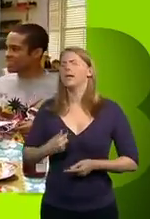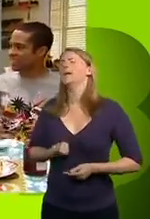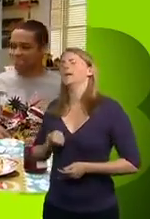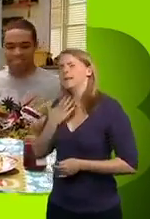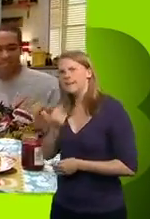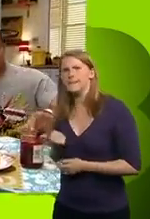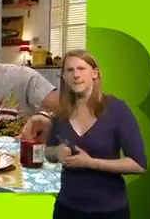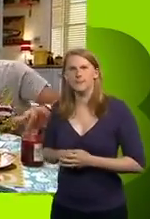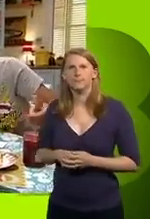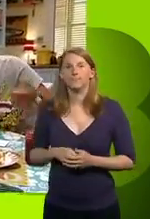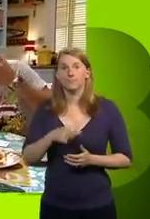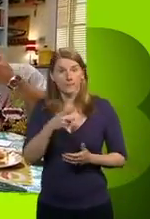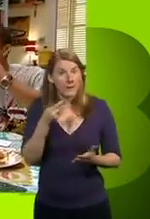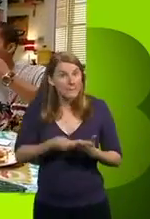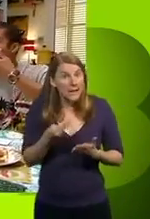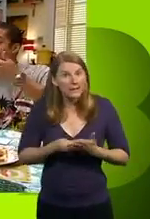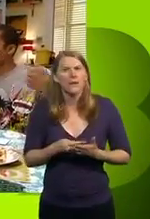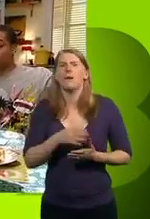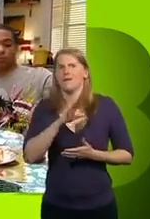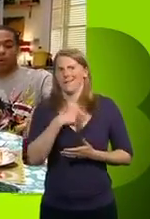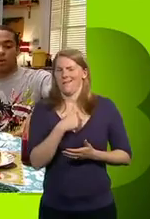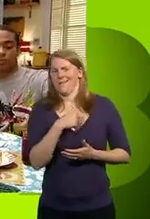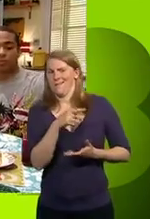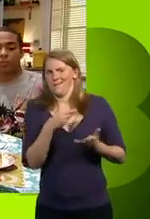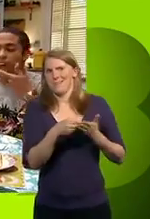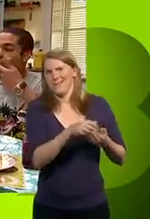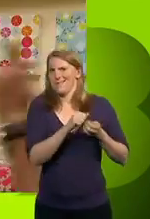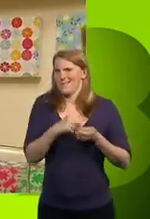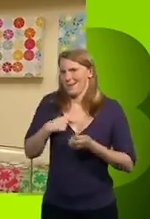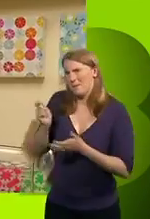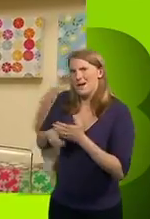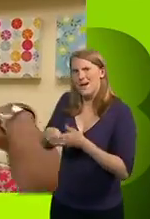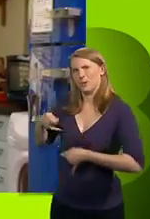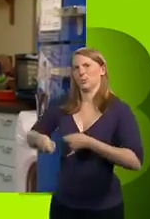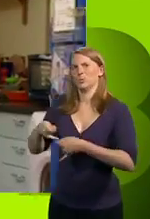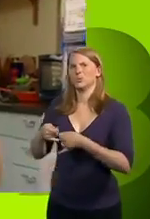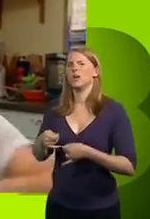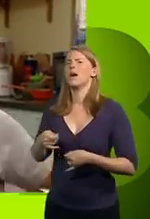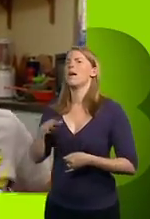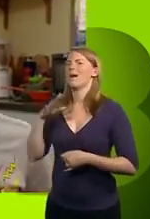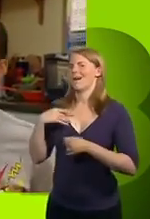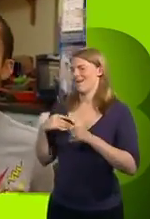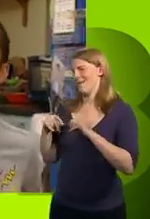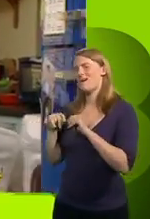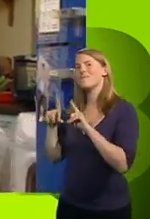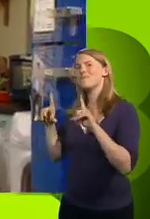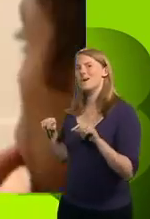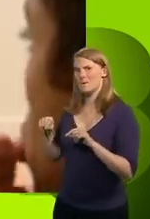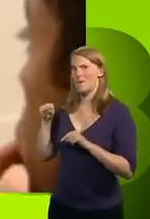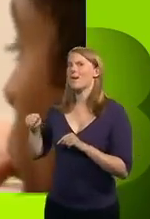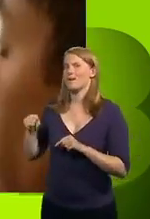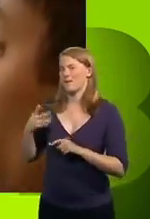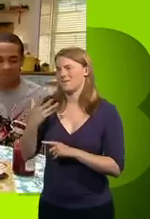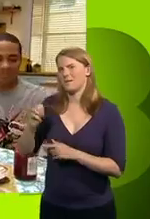Dani. But if you do have any money, I will be taking it to buy these shoes. Hey, I had a coupon for those. 50% off.